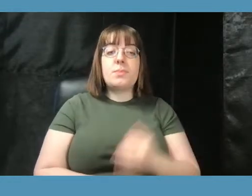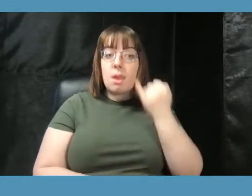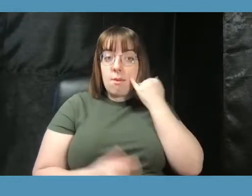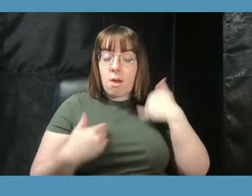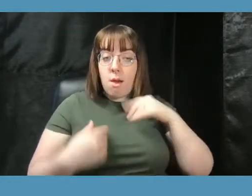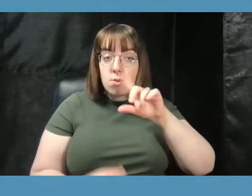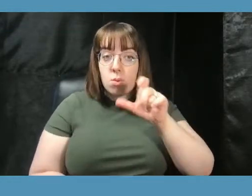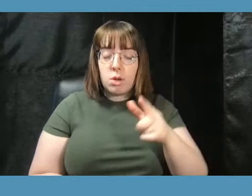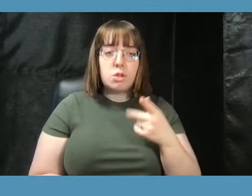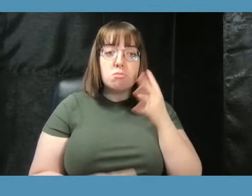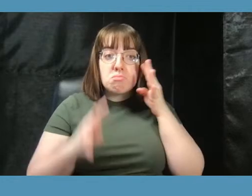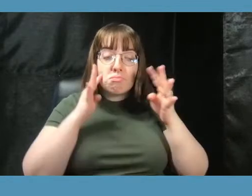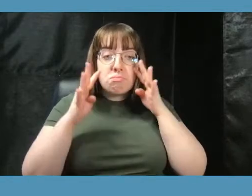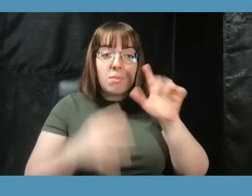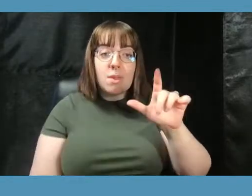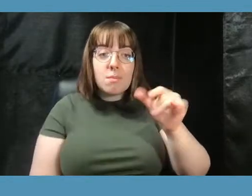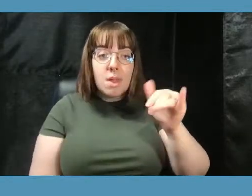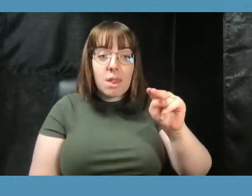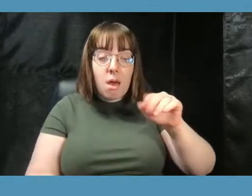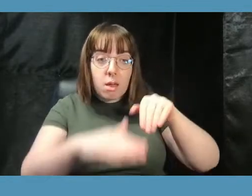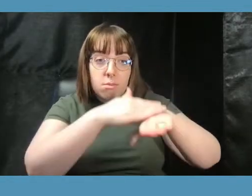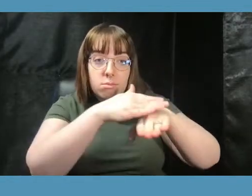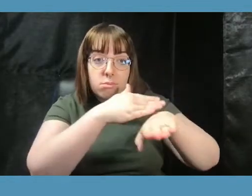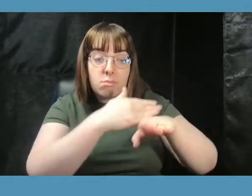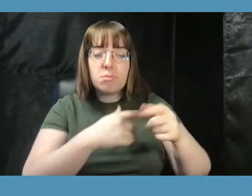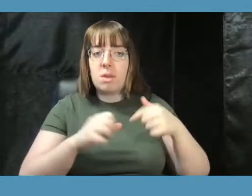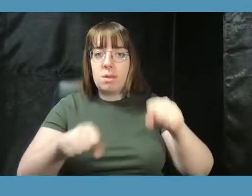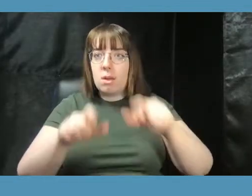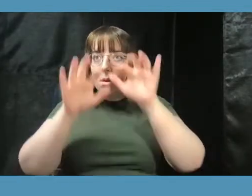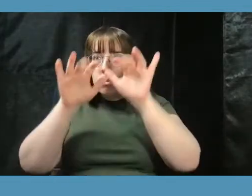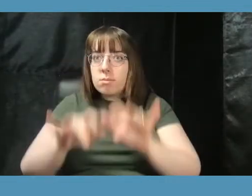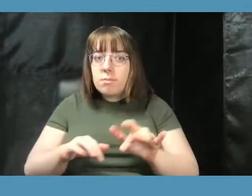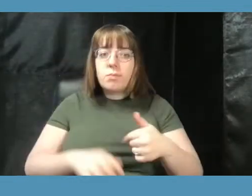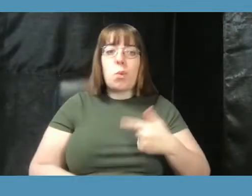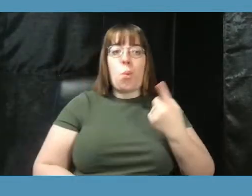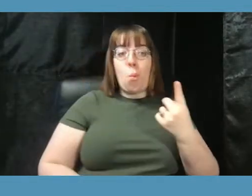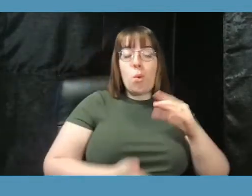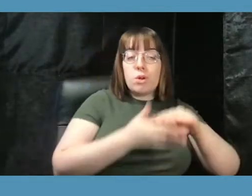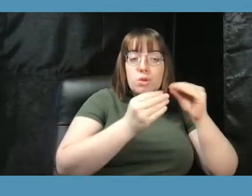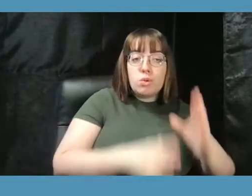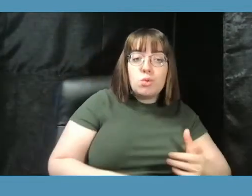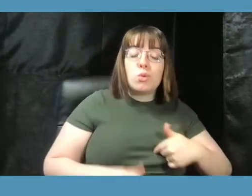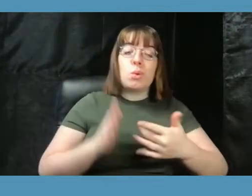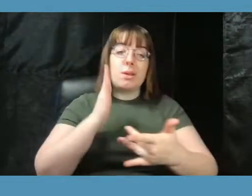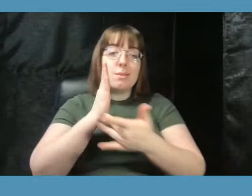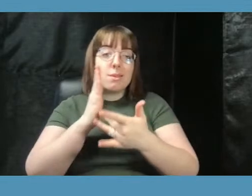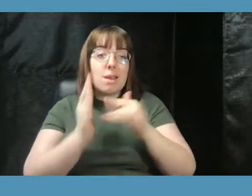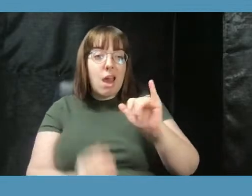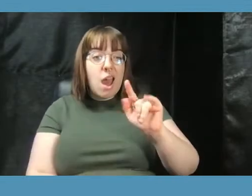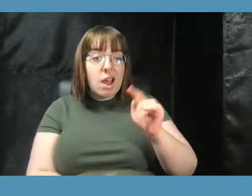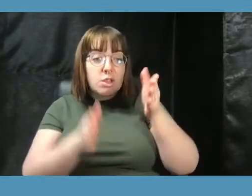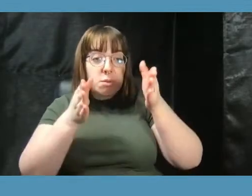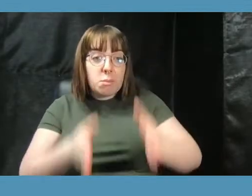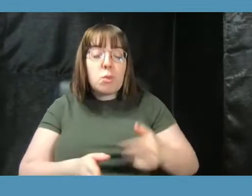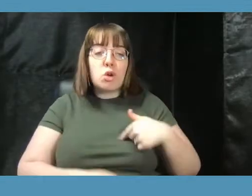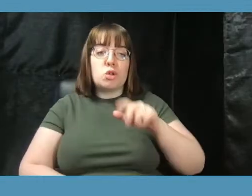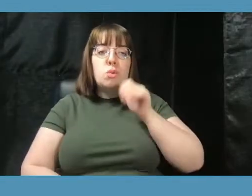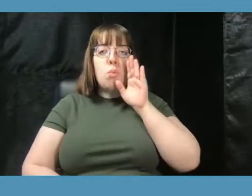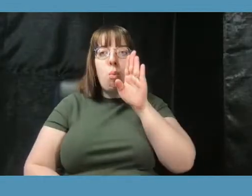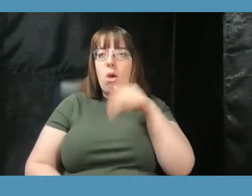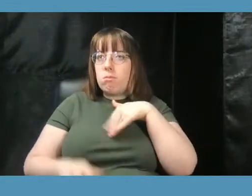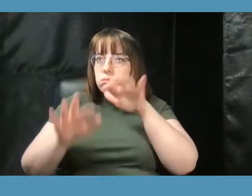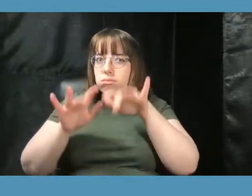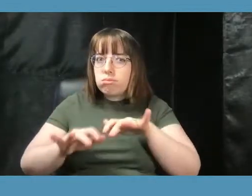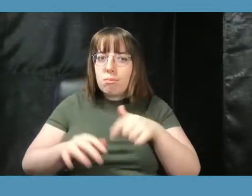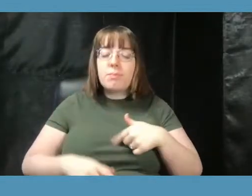questions. A member of the community or one of our student technology fellows will get back to you. Finally, to stay connected with